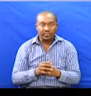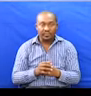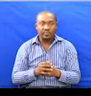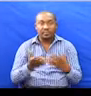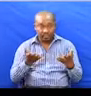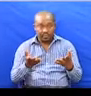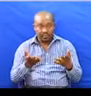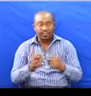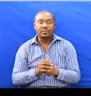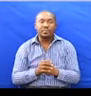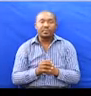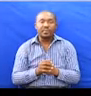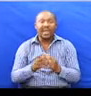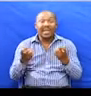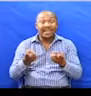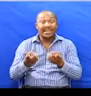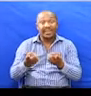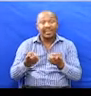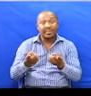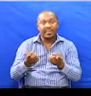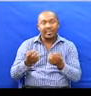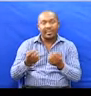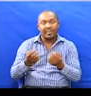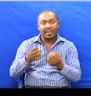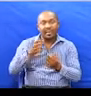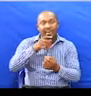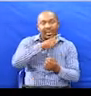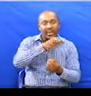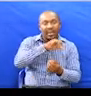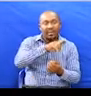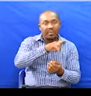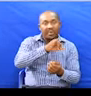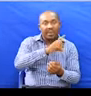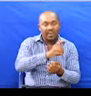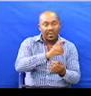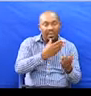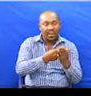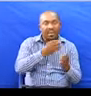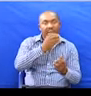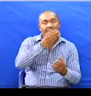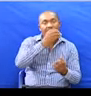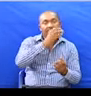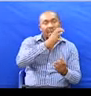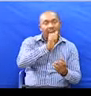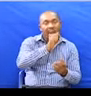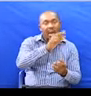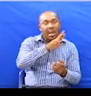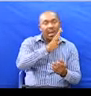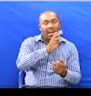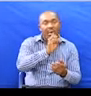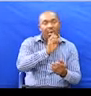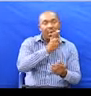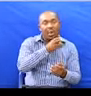Again, the same as lipid and carbohydrate. Also, protein, they are used as a source of